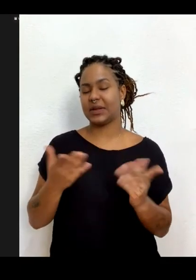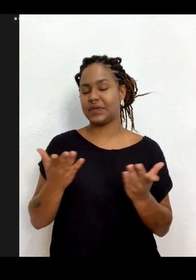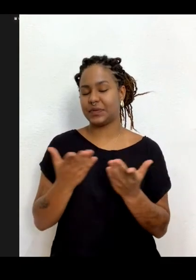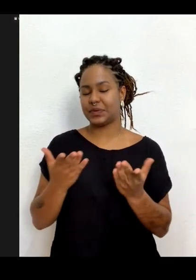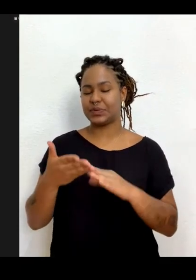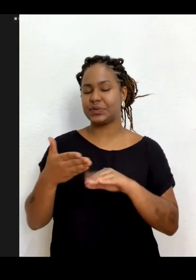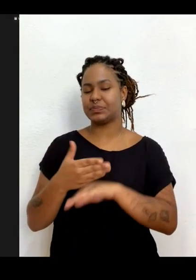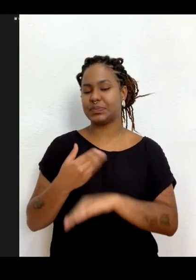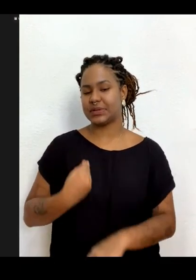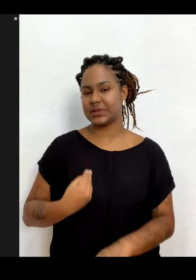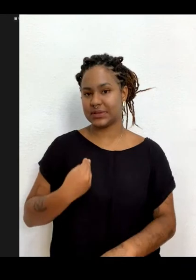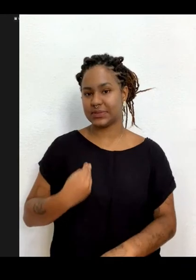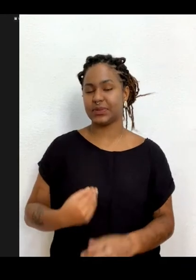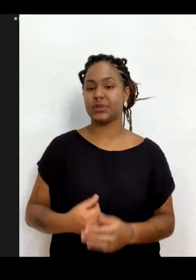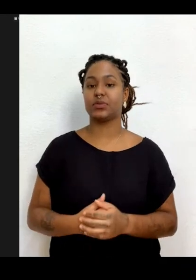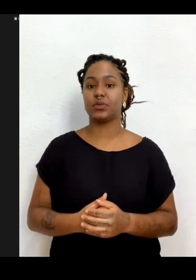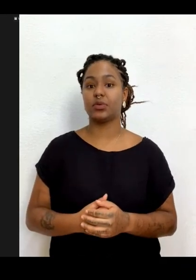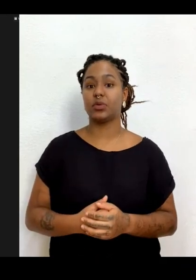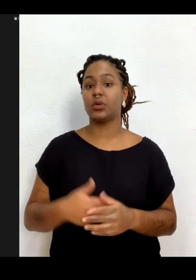um